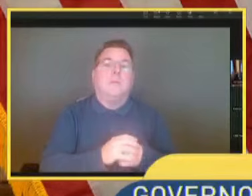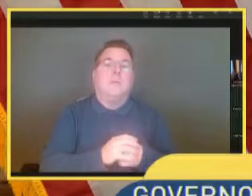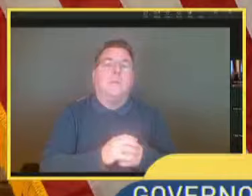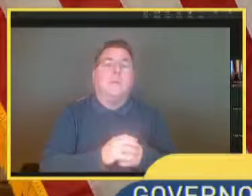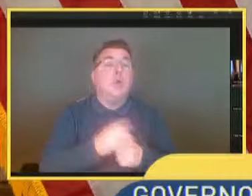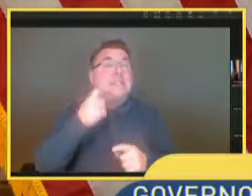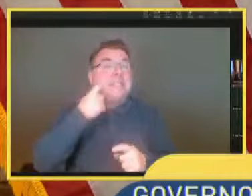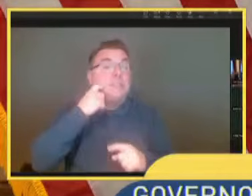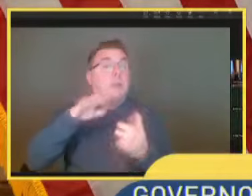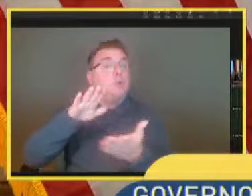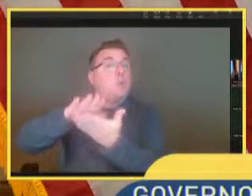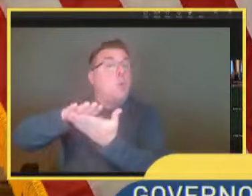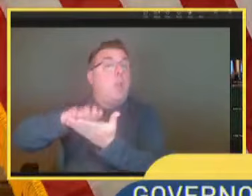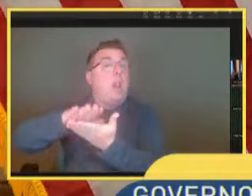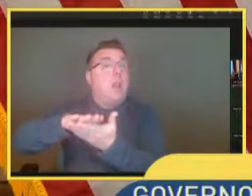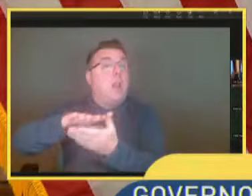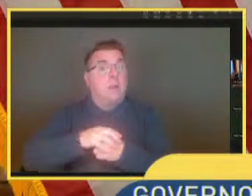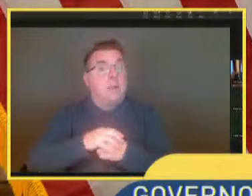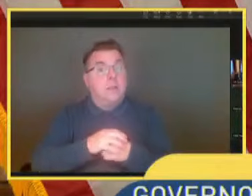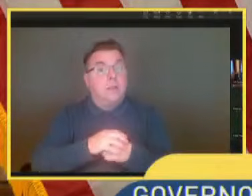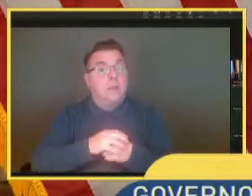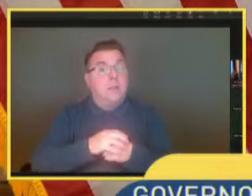being,